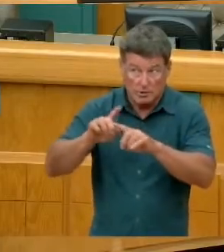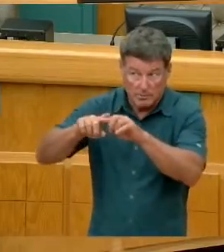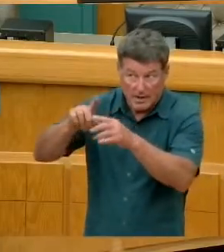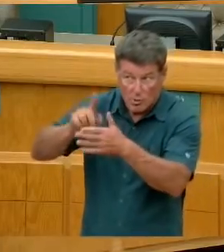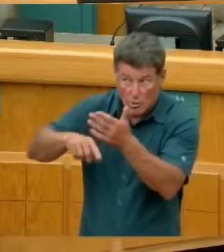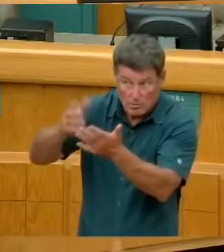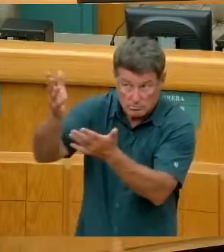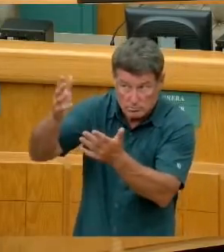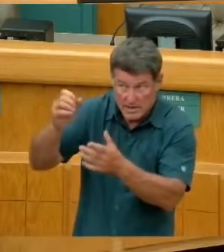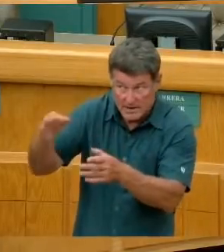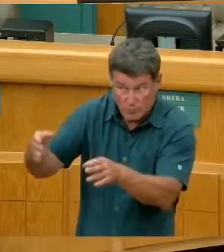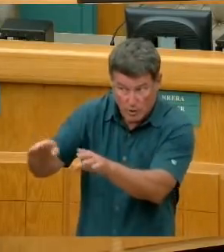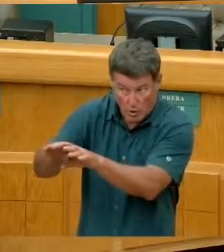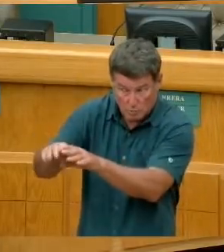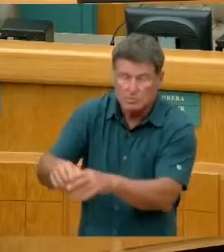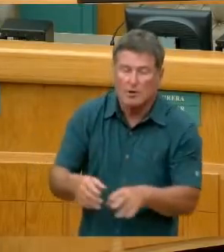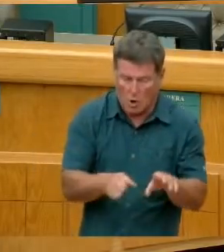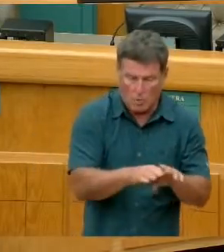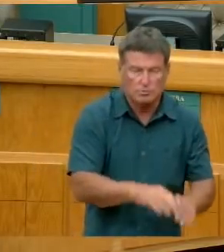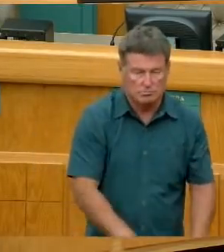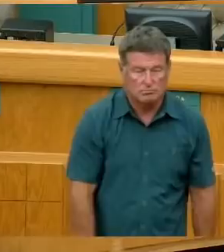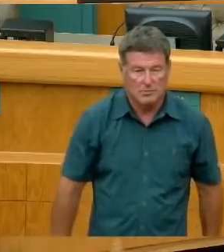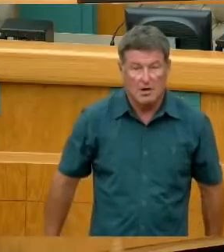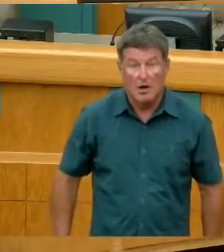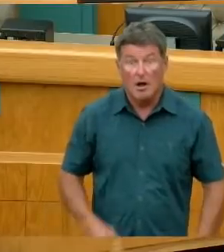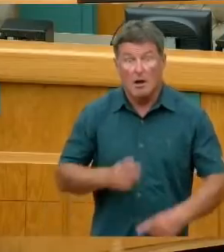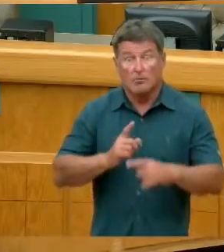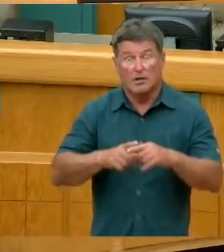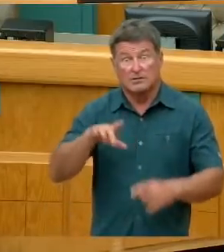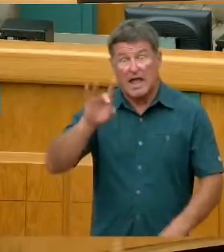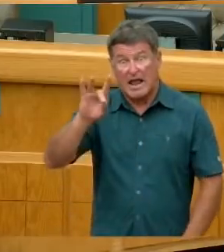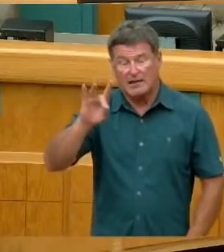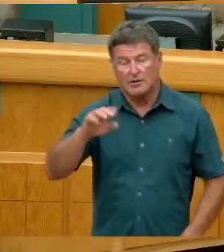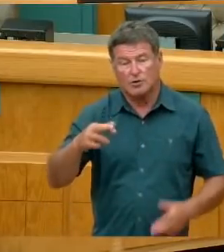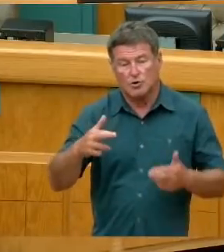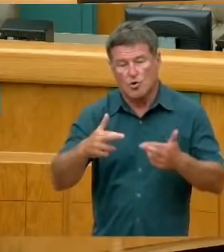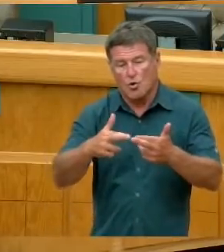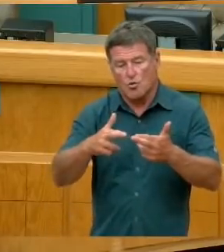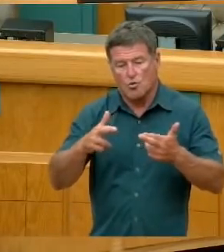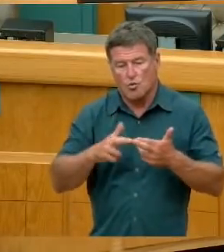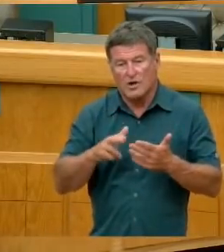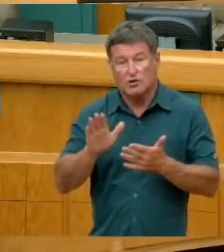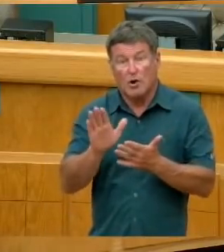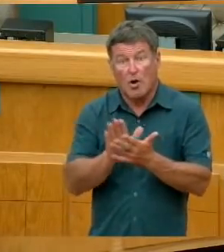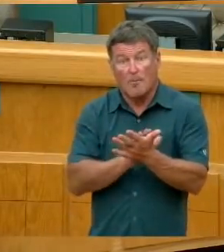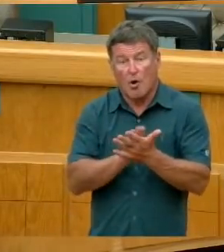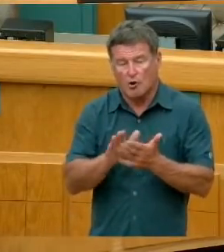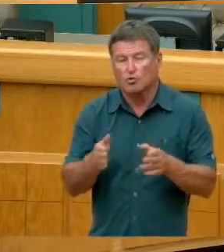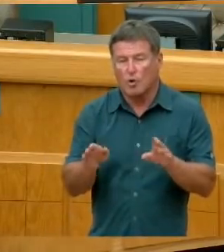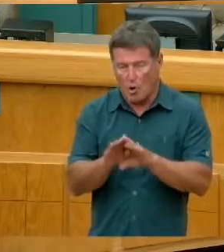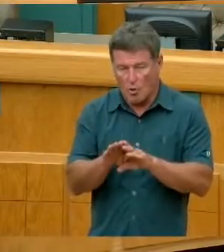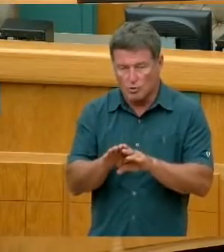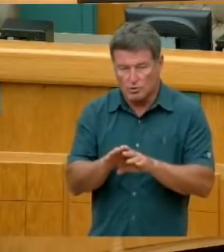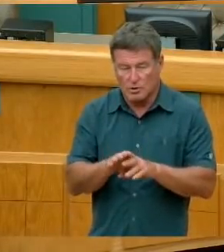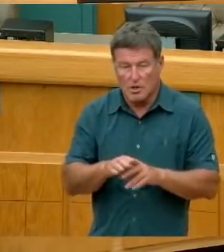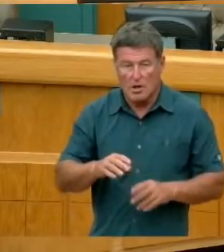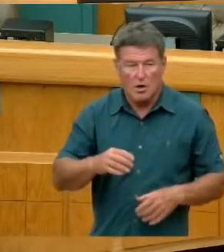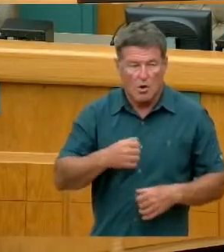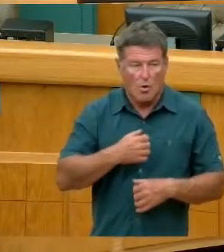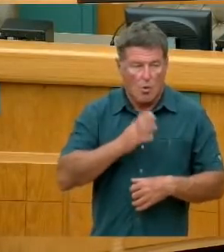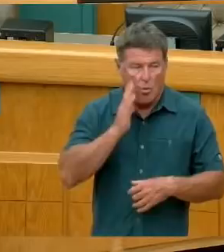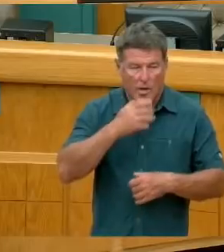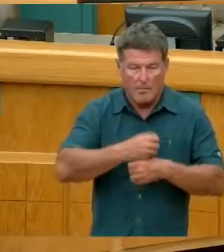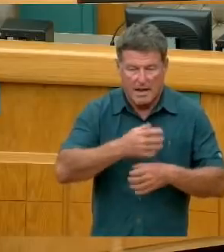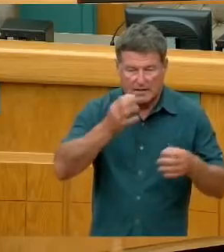pending the decision on the Gulf beaches. And then along with that, our 8 regional parks, we'd also close those,